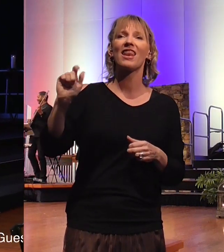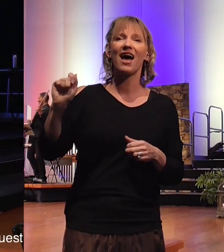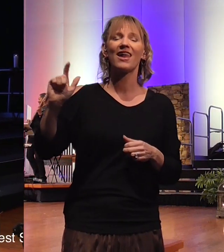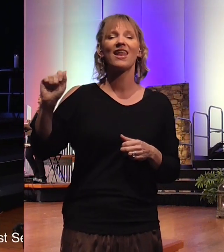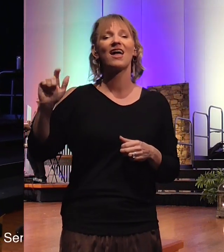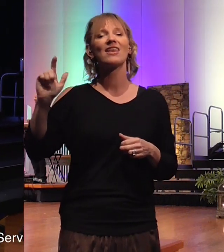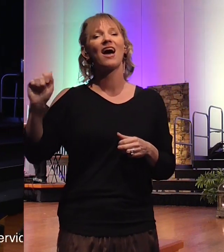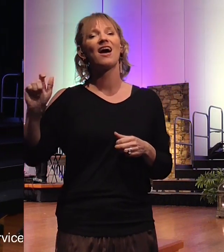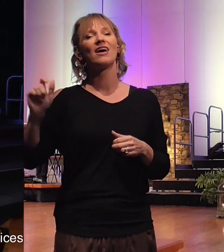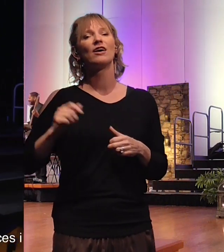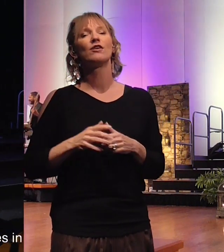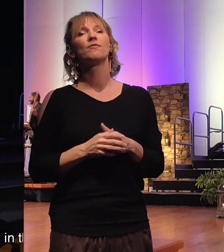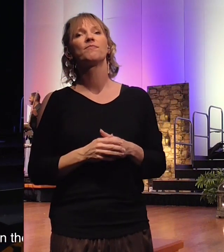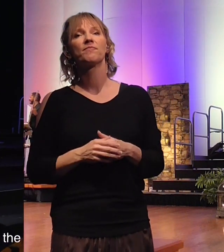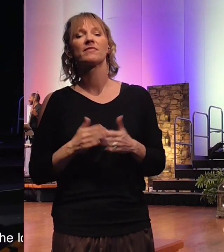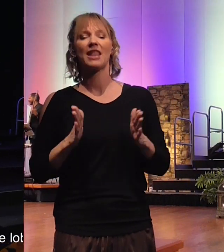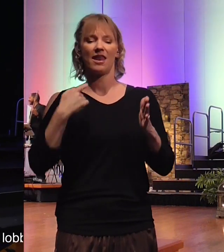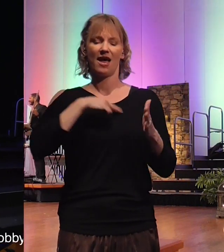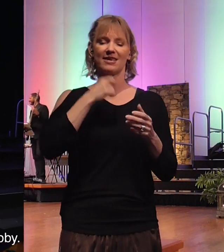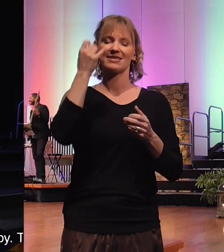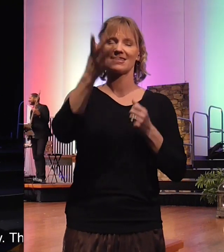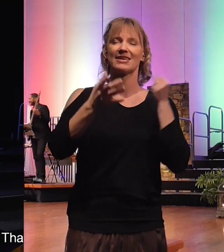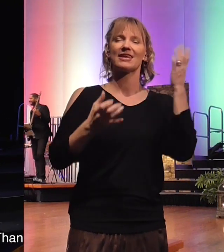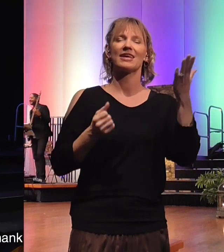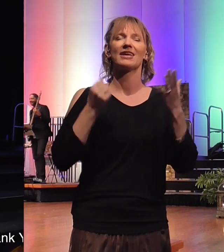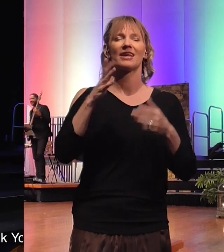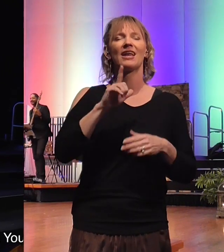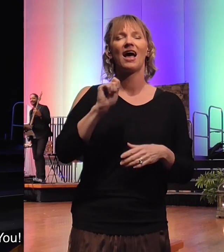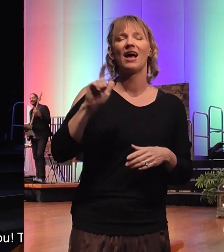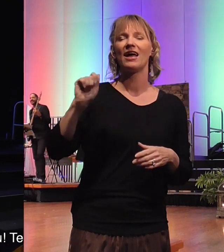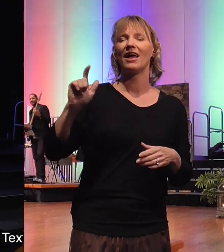Ha-de-la-de-la-la-la. Let's all sing. Ha-de-la-de-la-la-la.